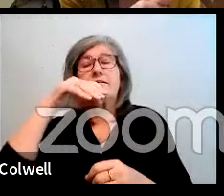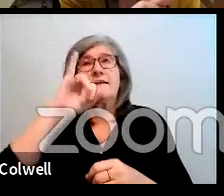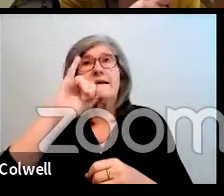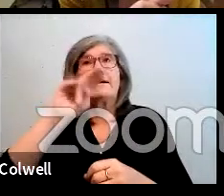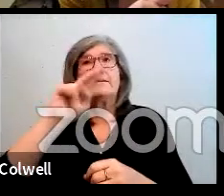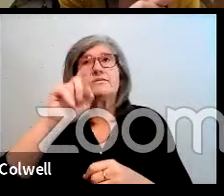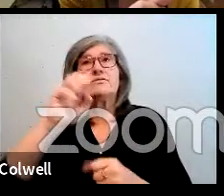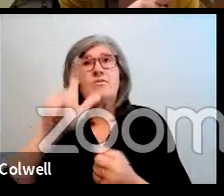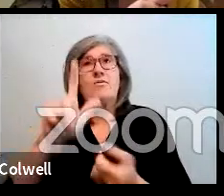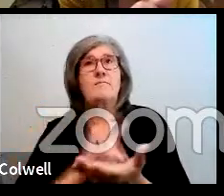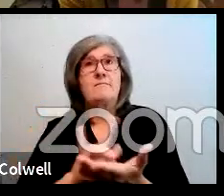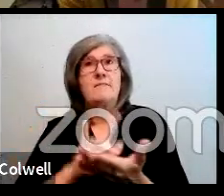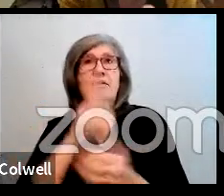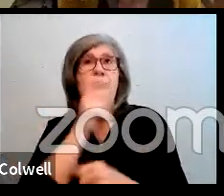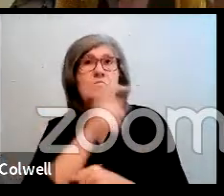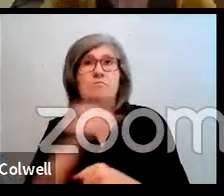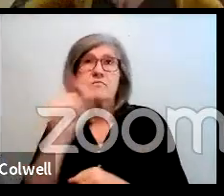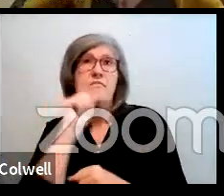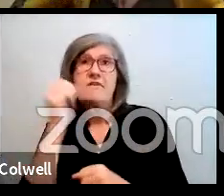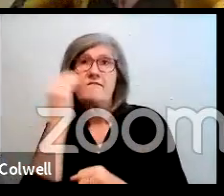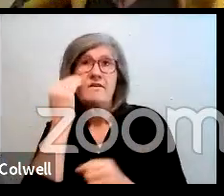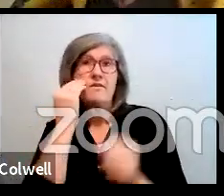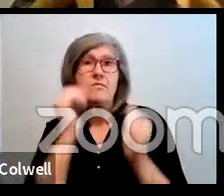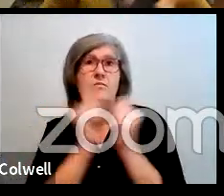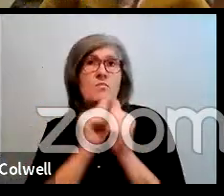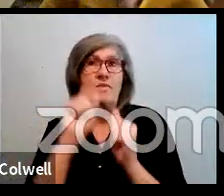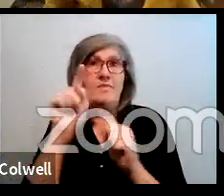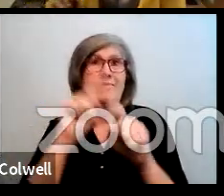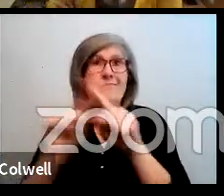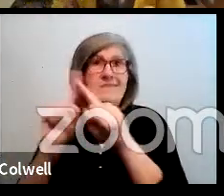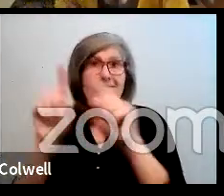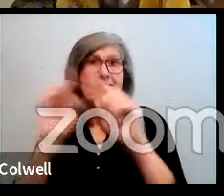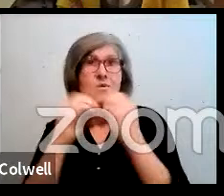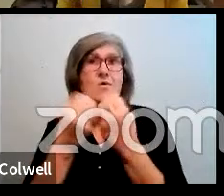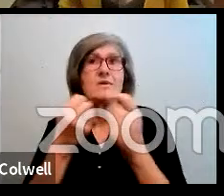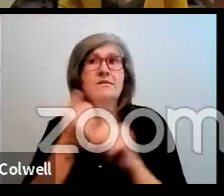who aren't familiar with those organizations, they